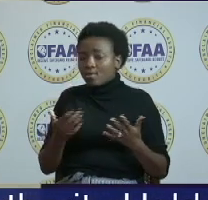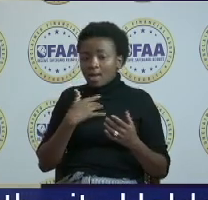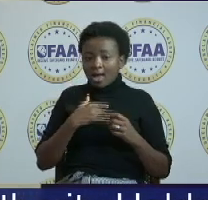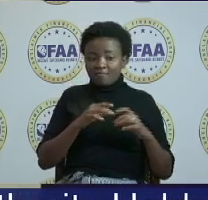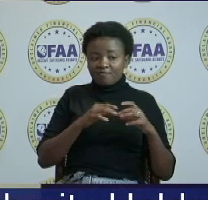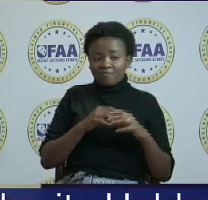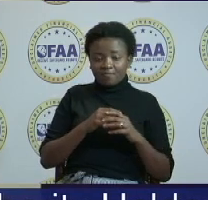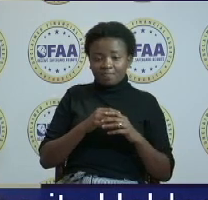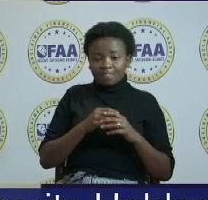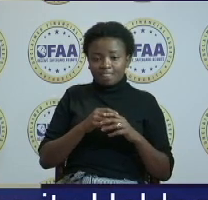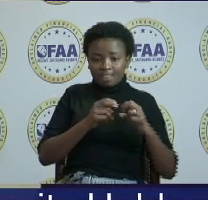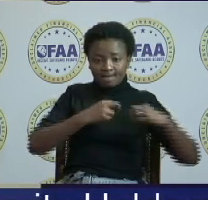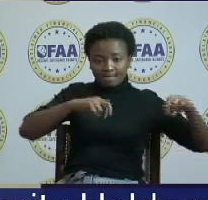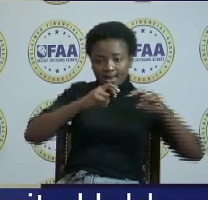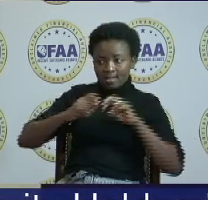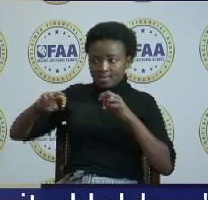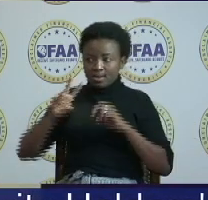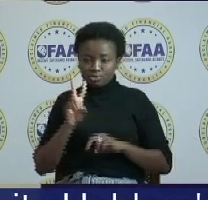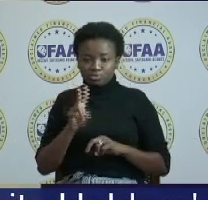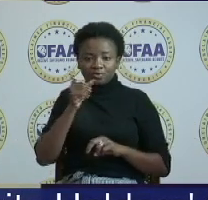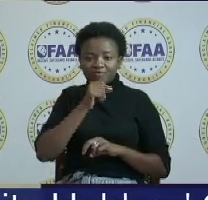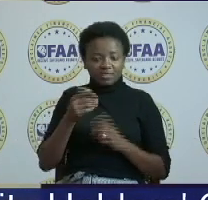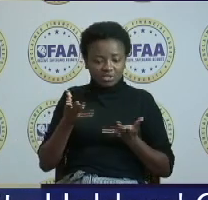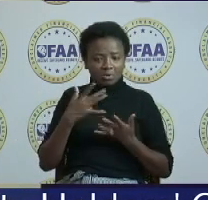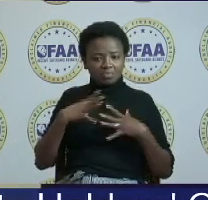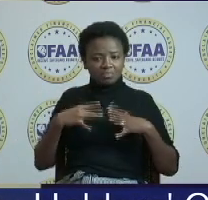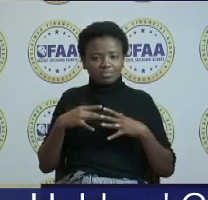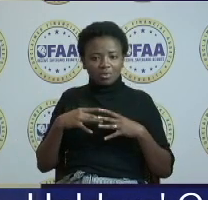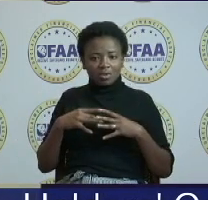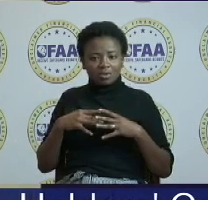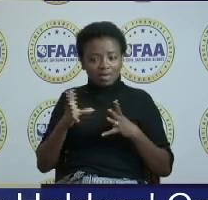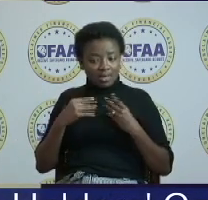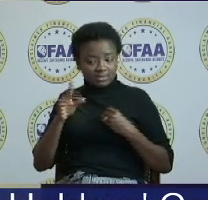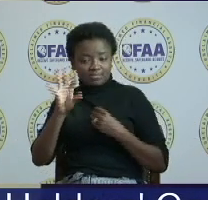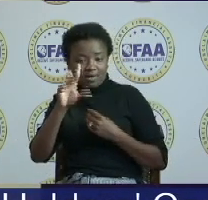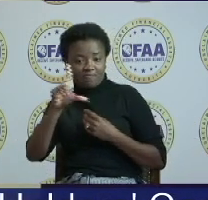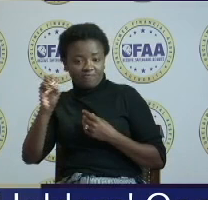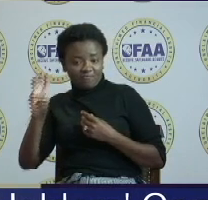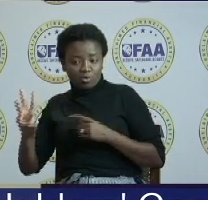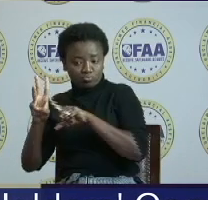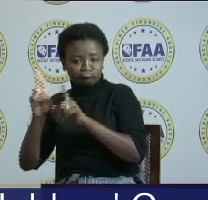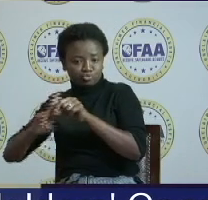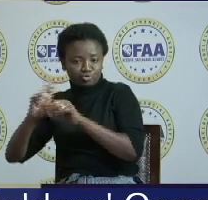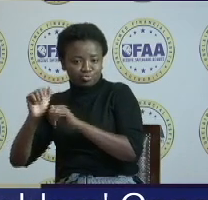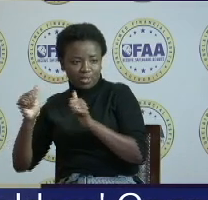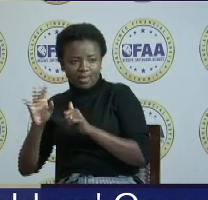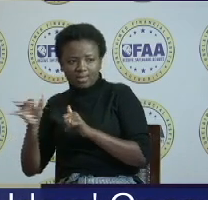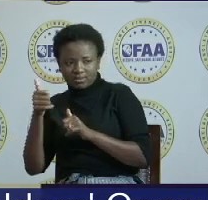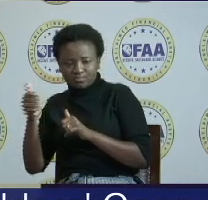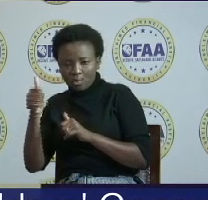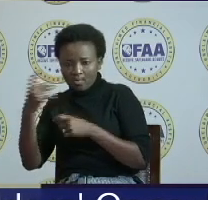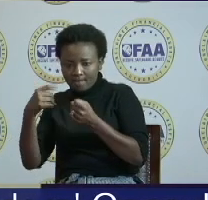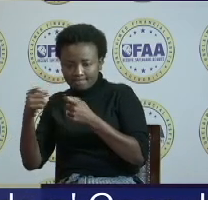screen. You'll be able to send in your questions. Already, people have already embraced Flow, and I really appreciate that you've really made use of that,